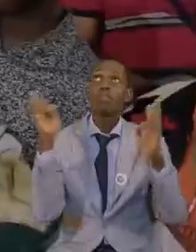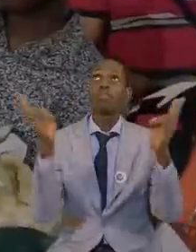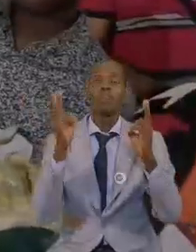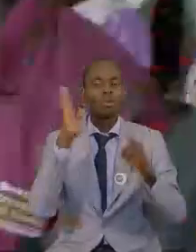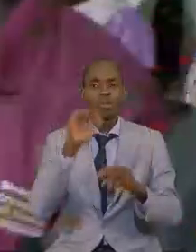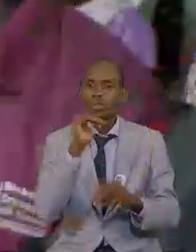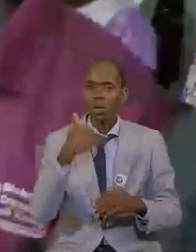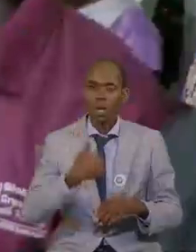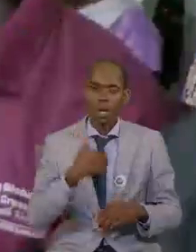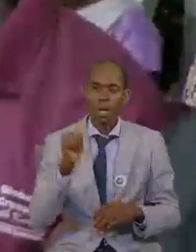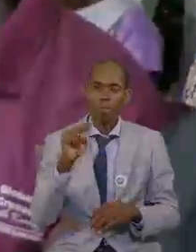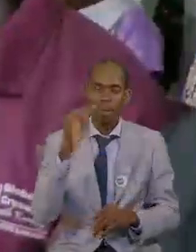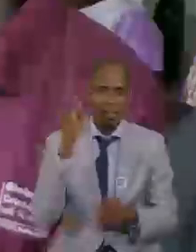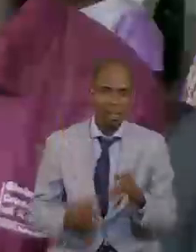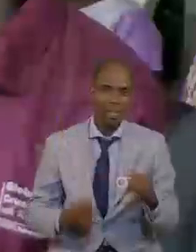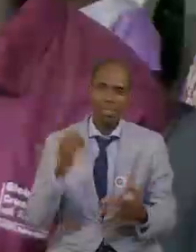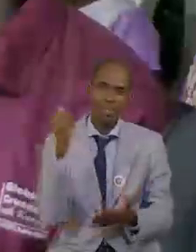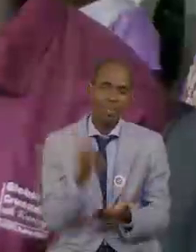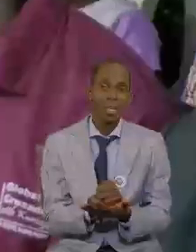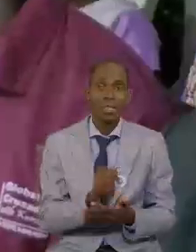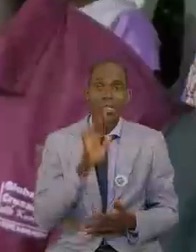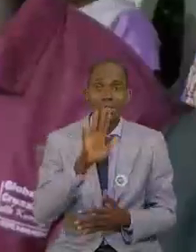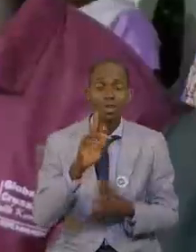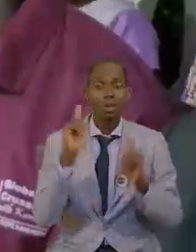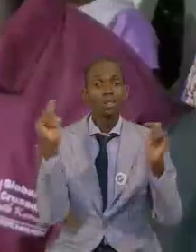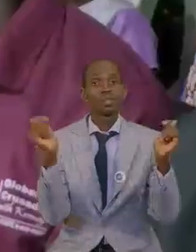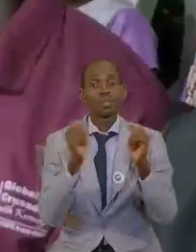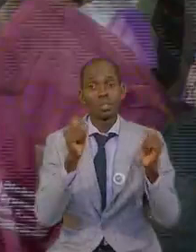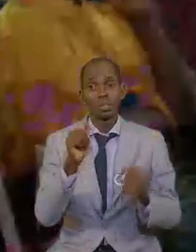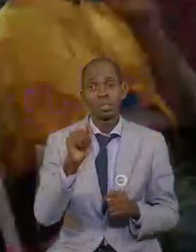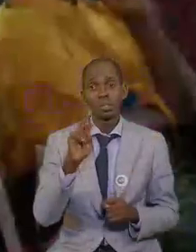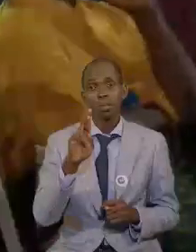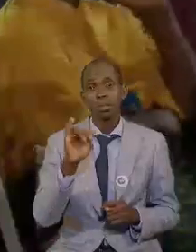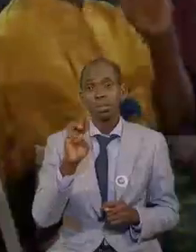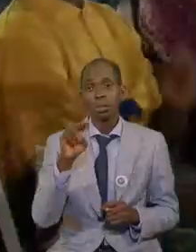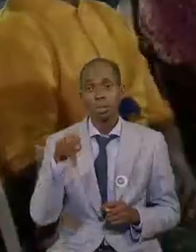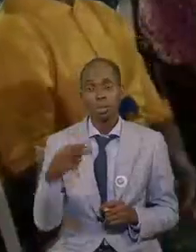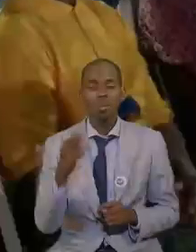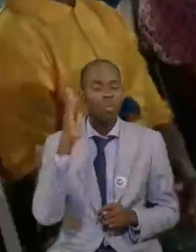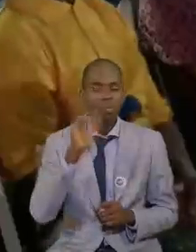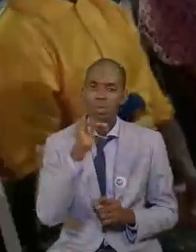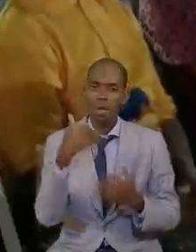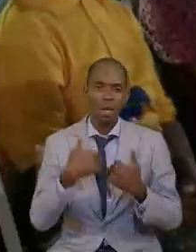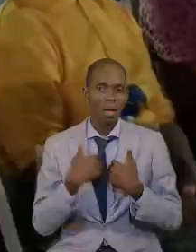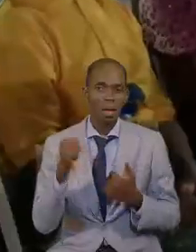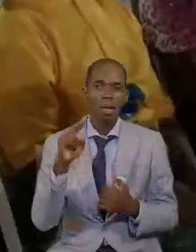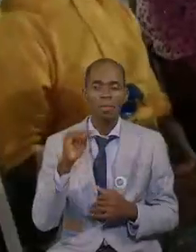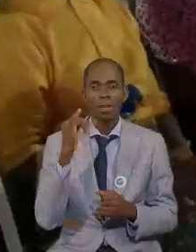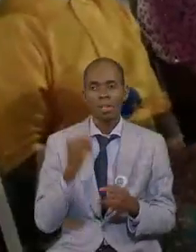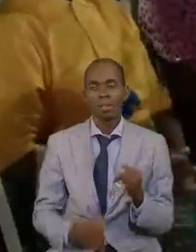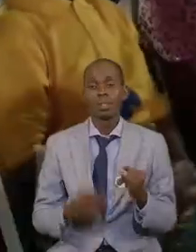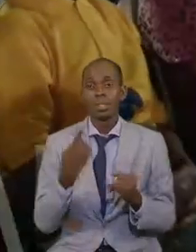an end. Your triumph will not have an end. The